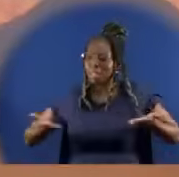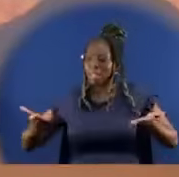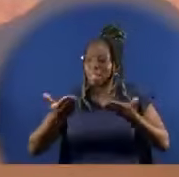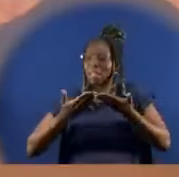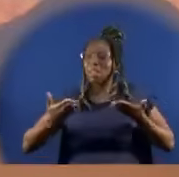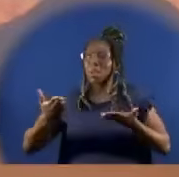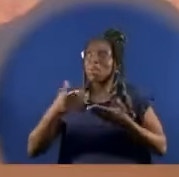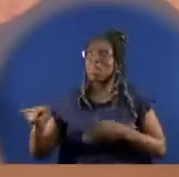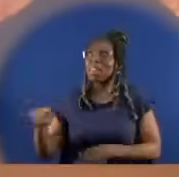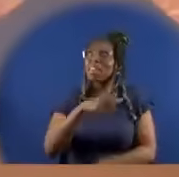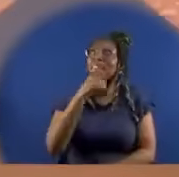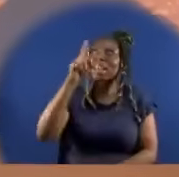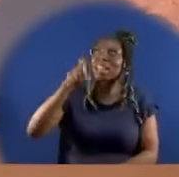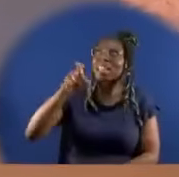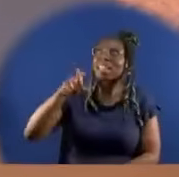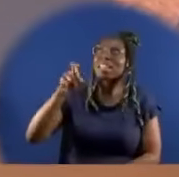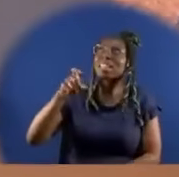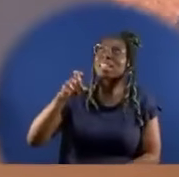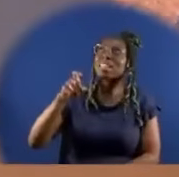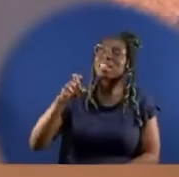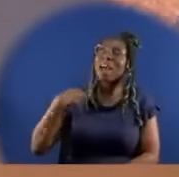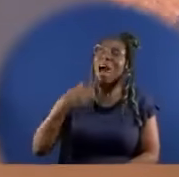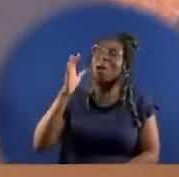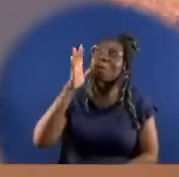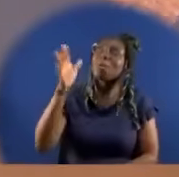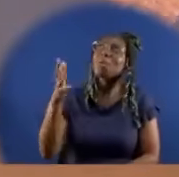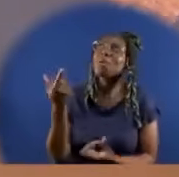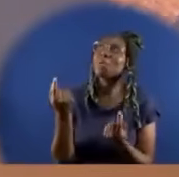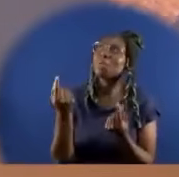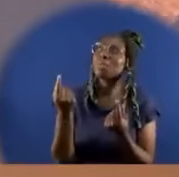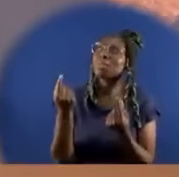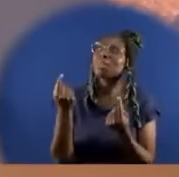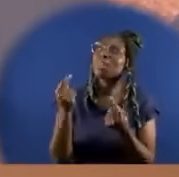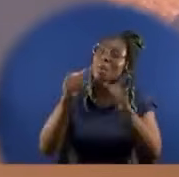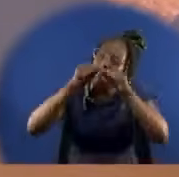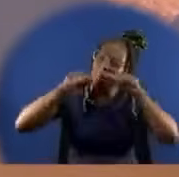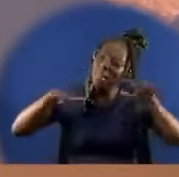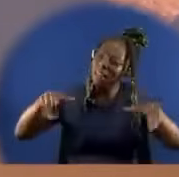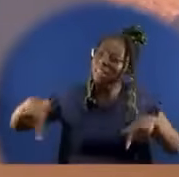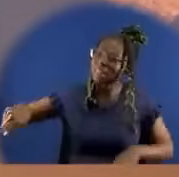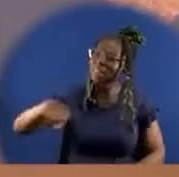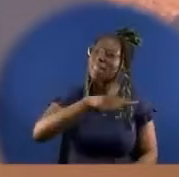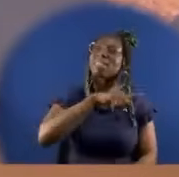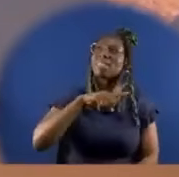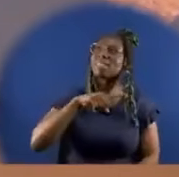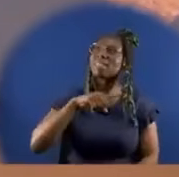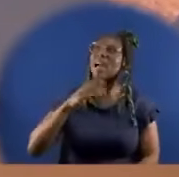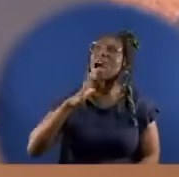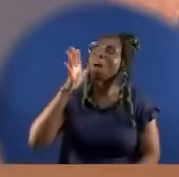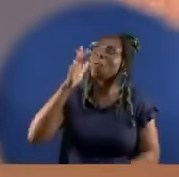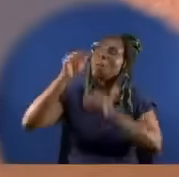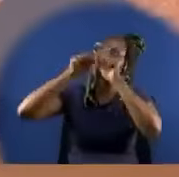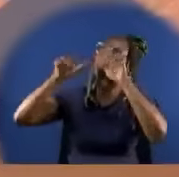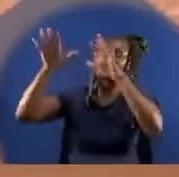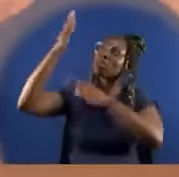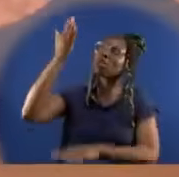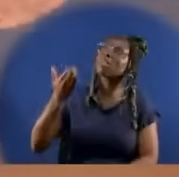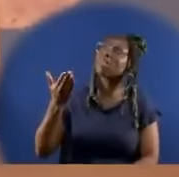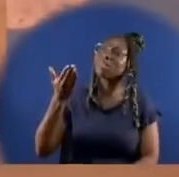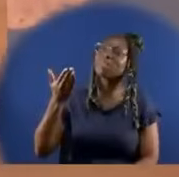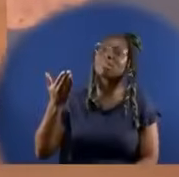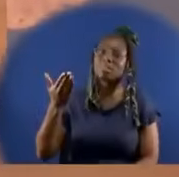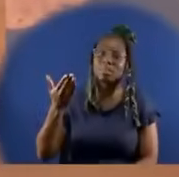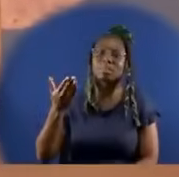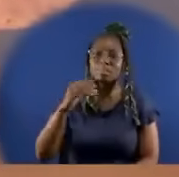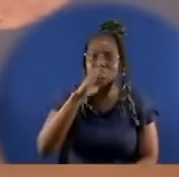their battles. And this is what I'm gonna do. When you bless them, I'm gonna bless you. Can I find somebody